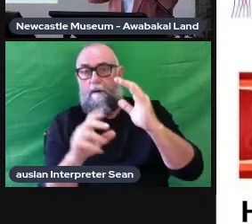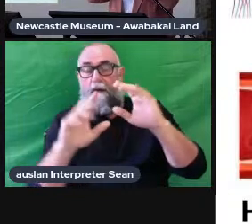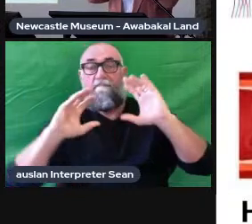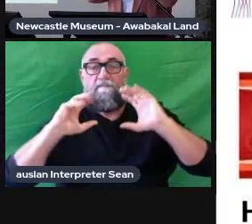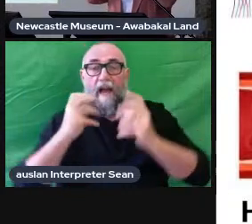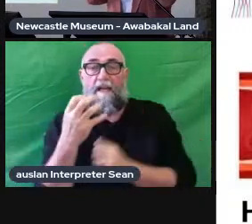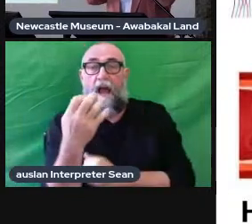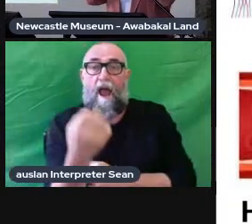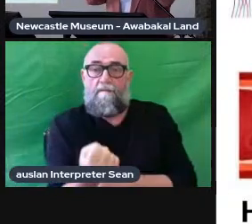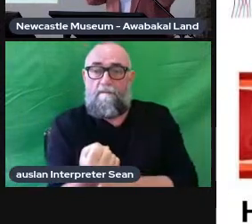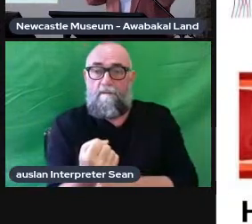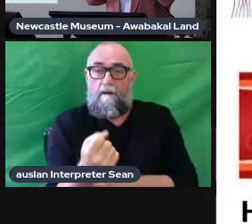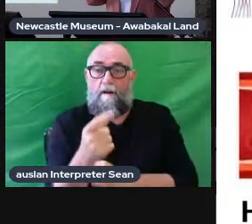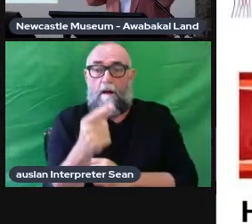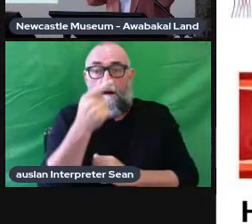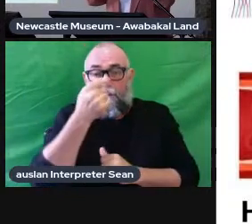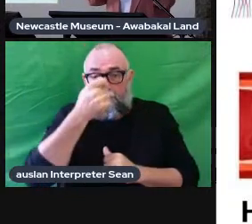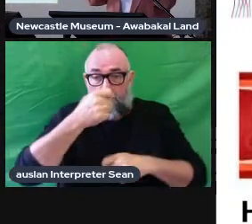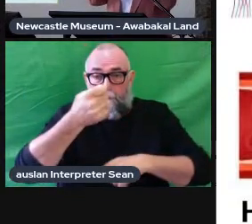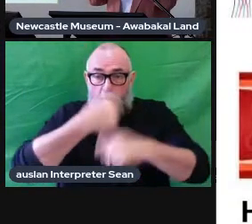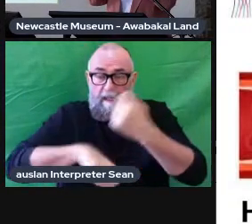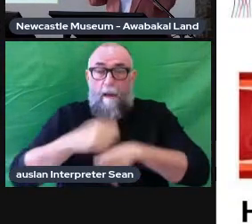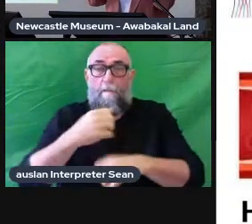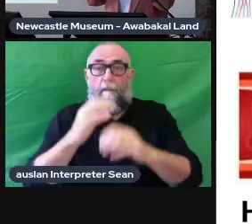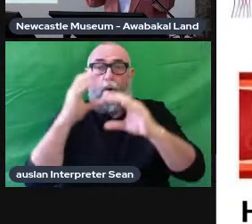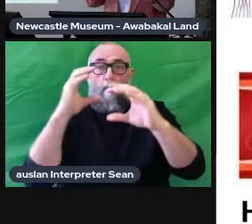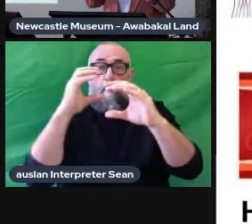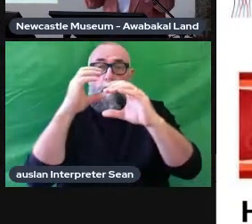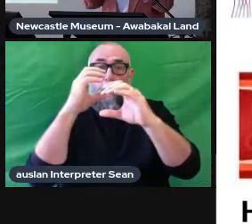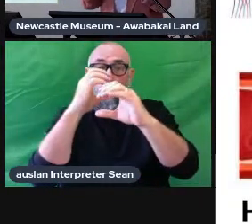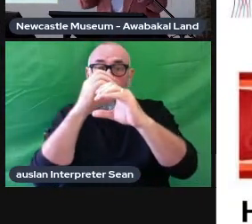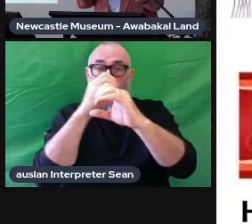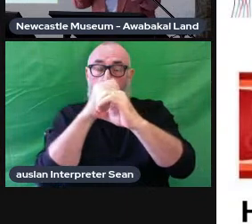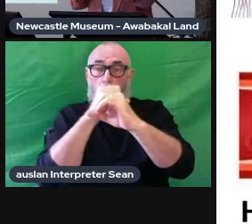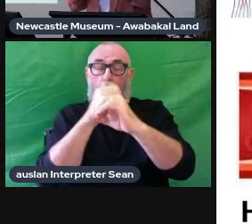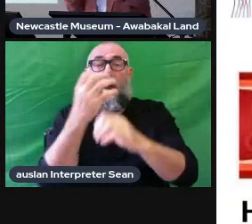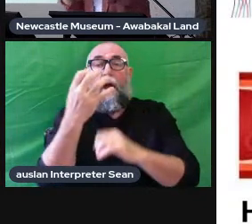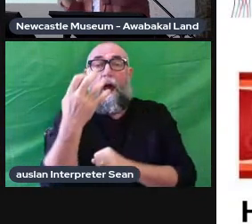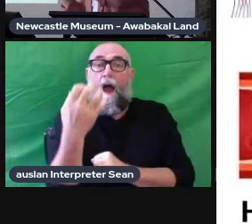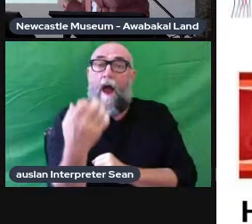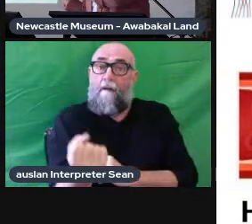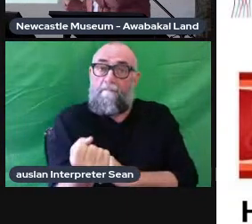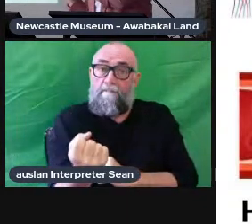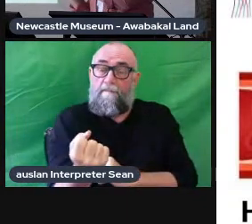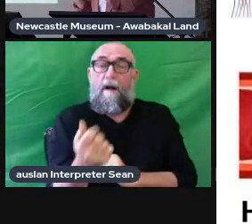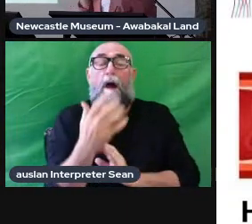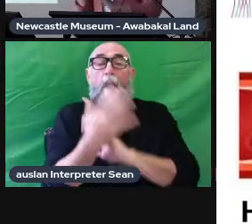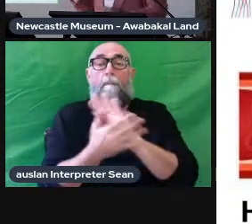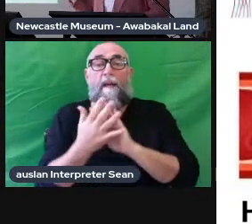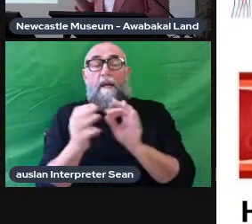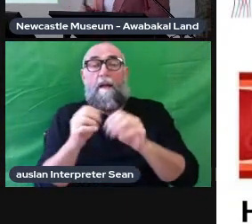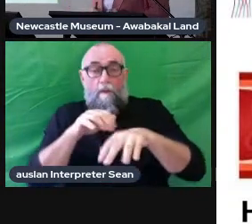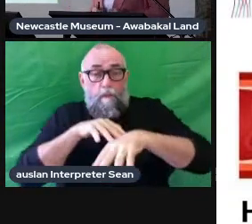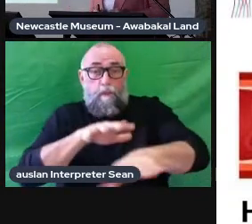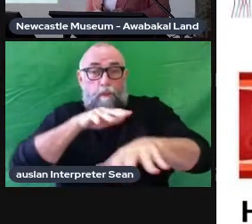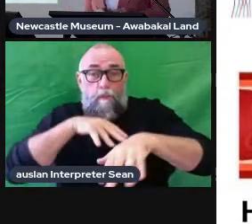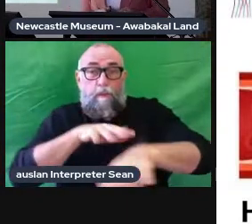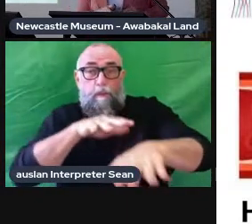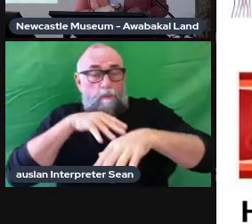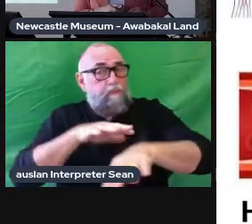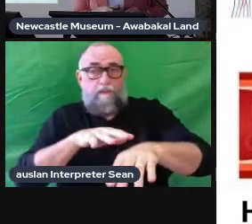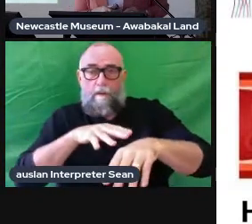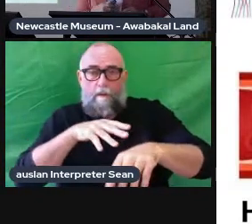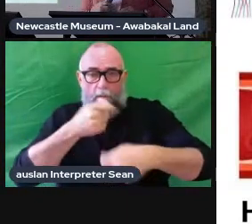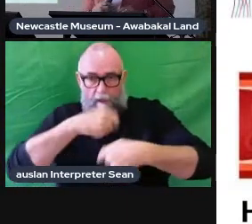is it can narrow the blood vessel, which means, again, there's less opportunity for the blood circulation to flow freely and supply